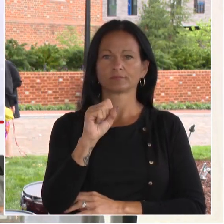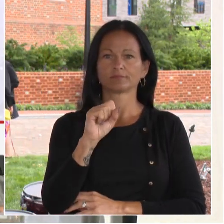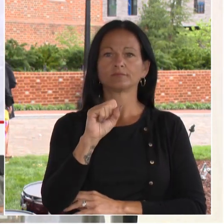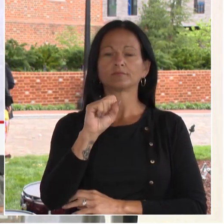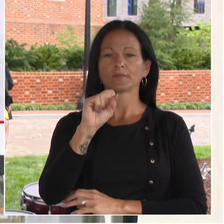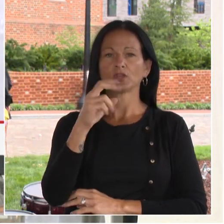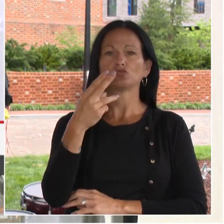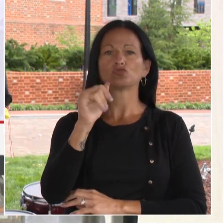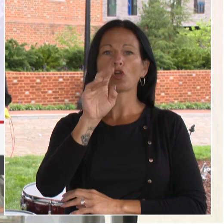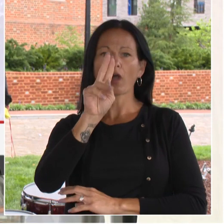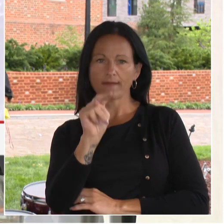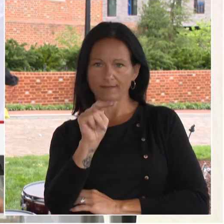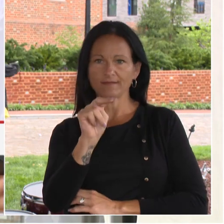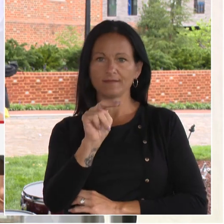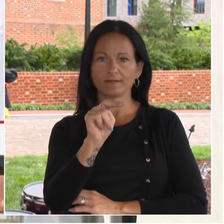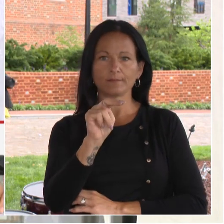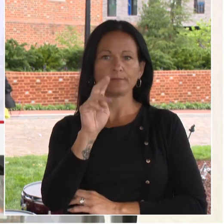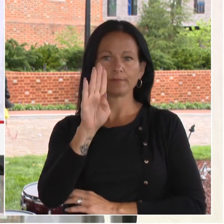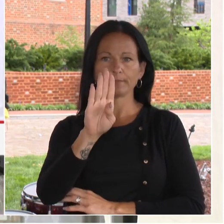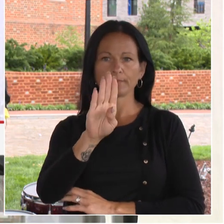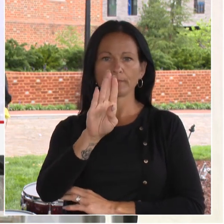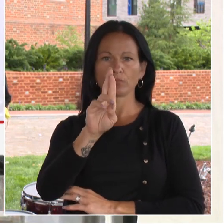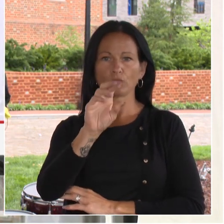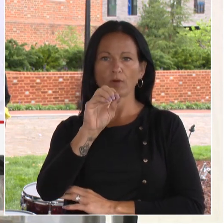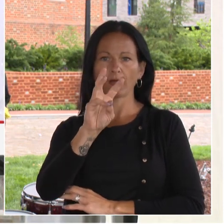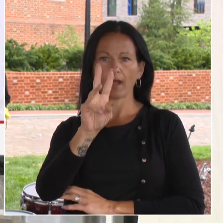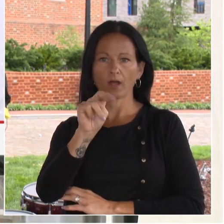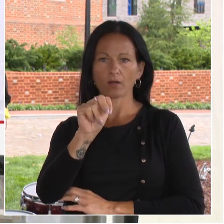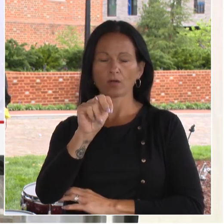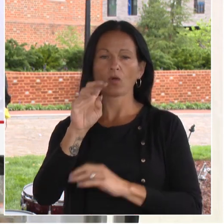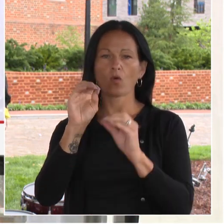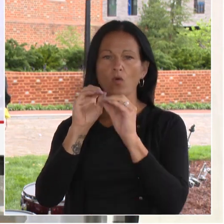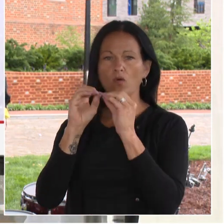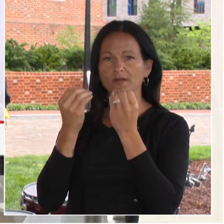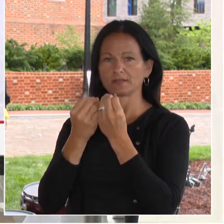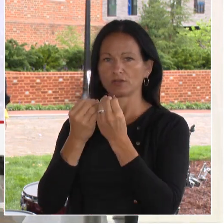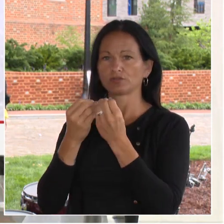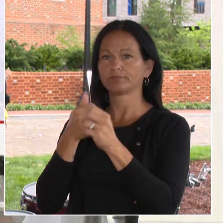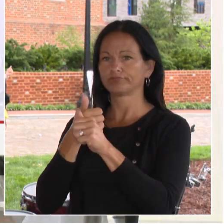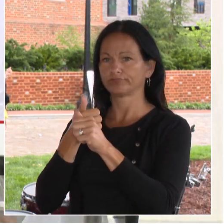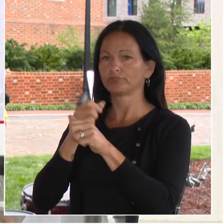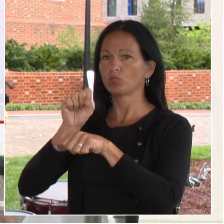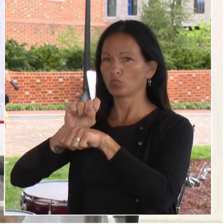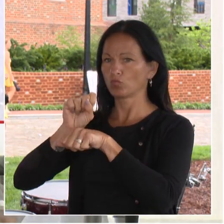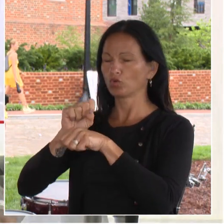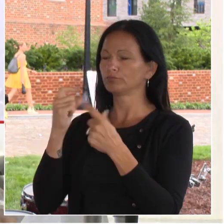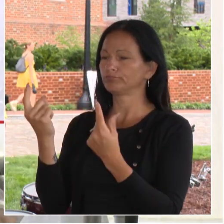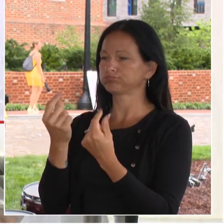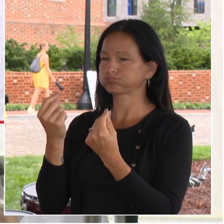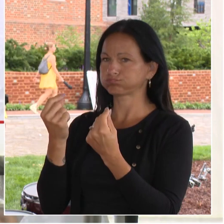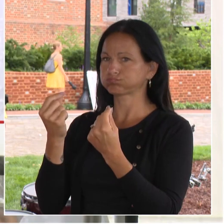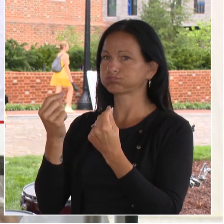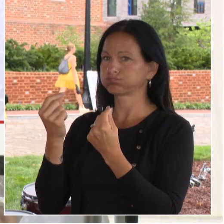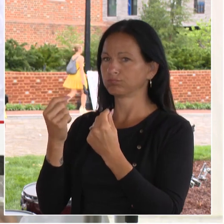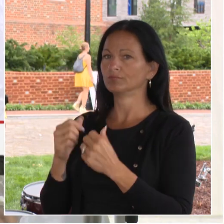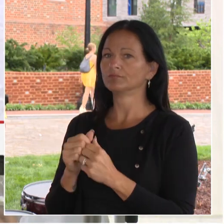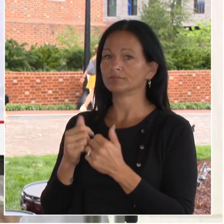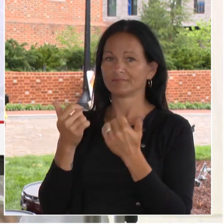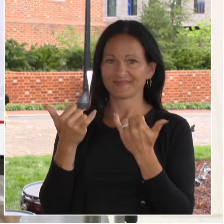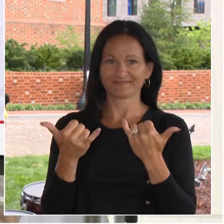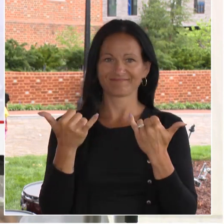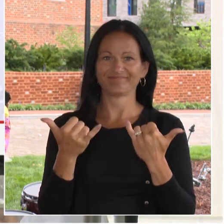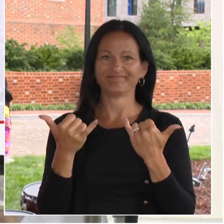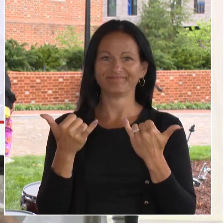place. So now this is the public realm. This is the place the kids can come and play, and you can sit and have a